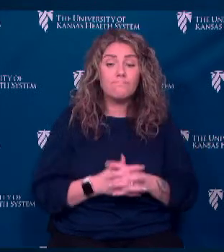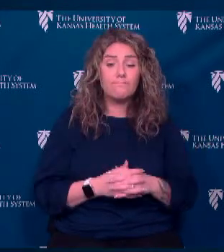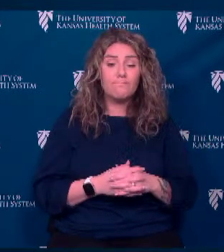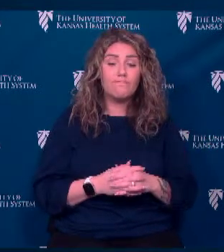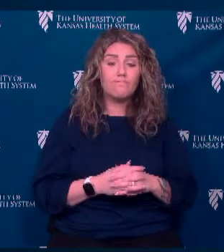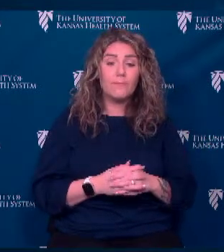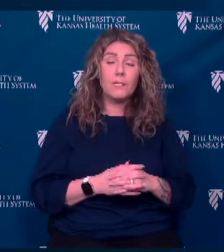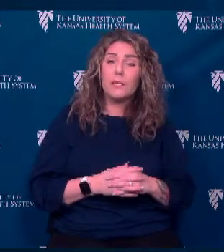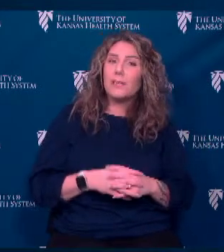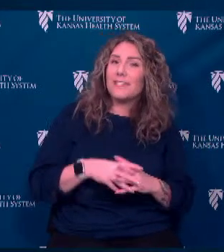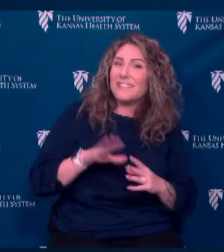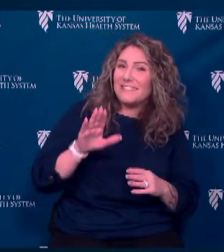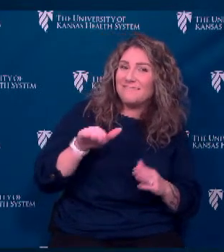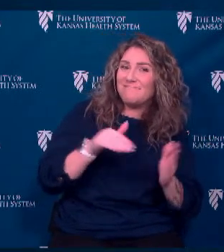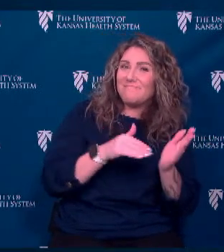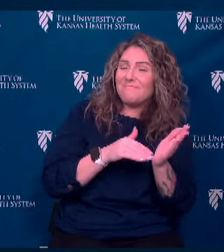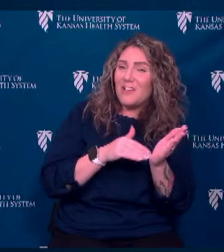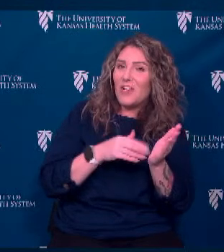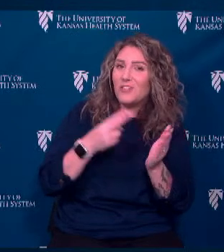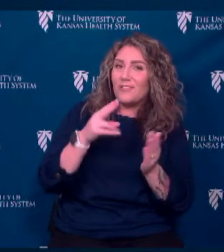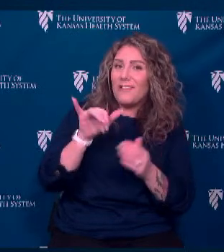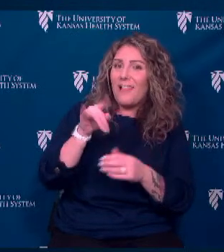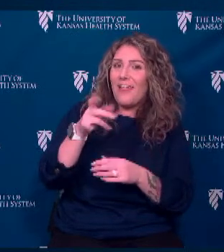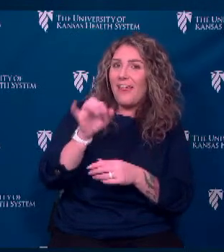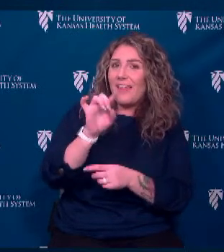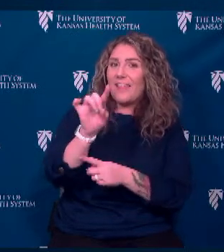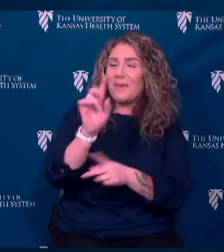Yeah, Dr. Highland, should people be letting their guard down?